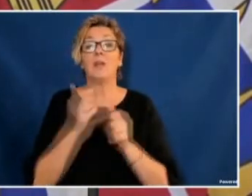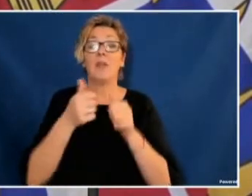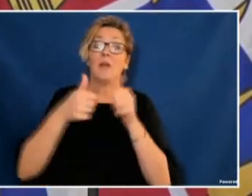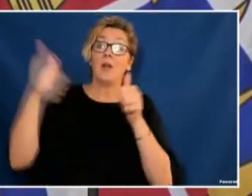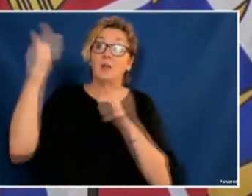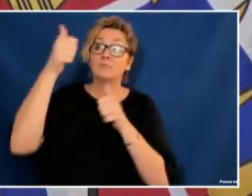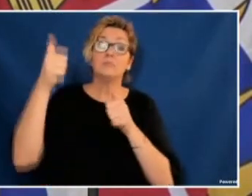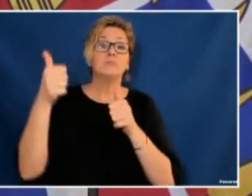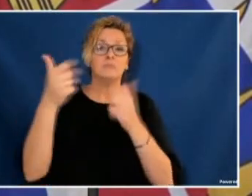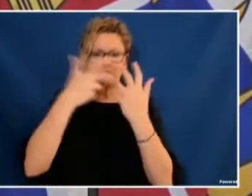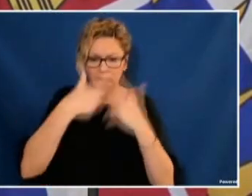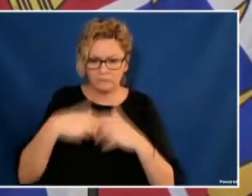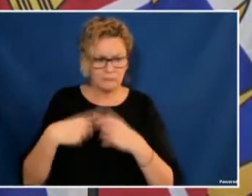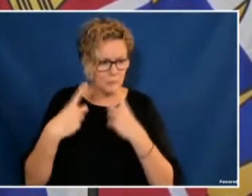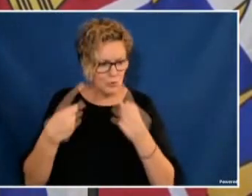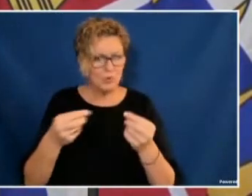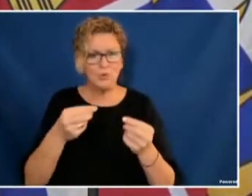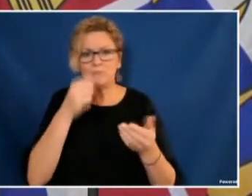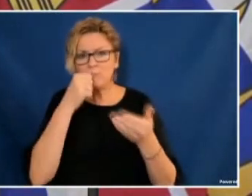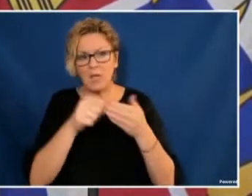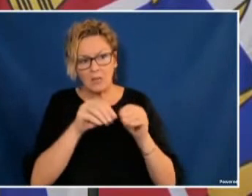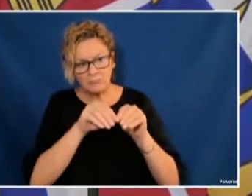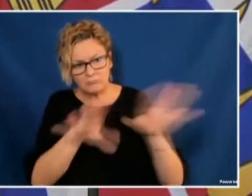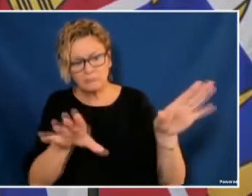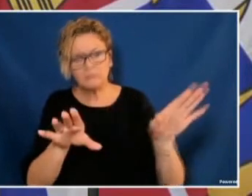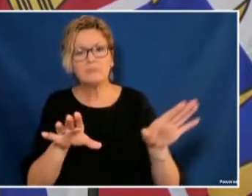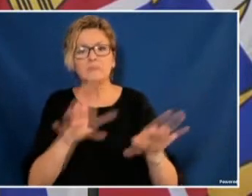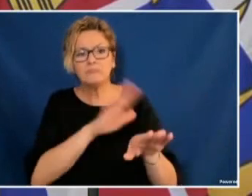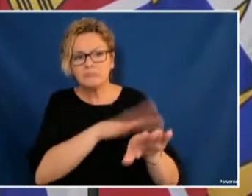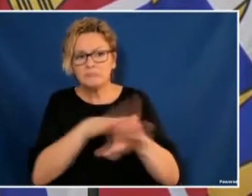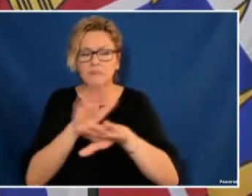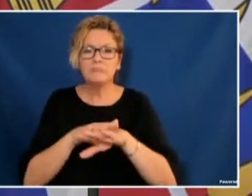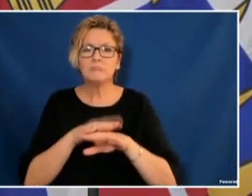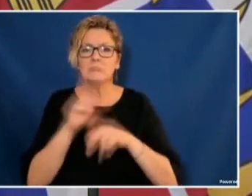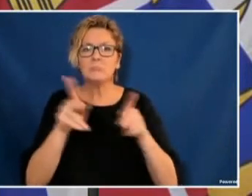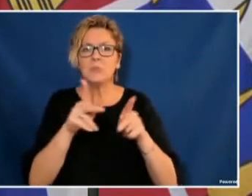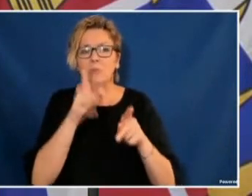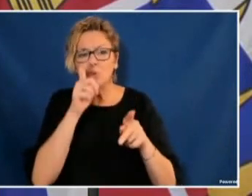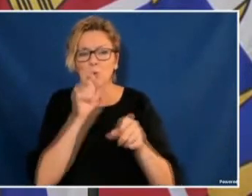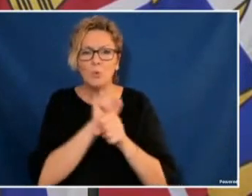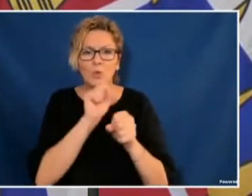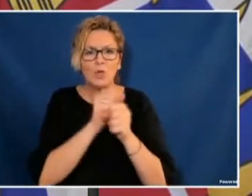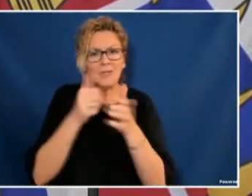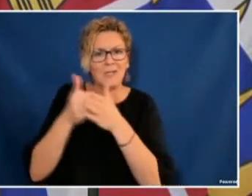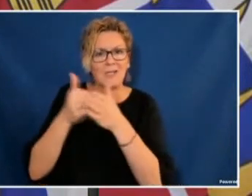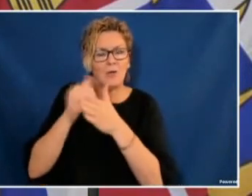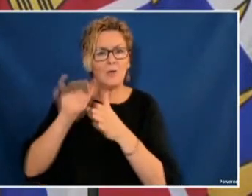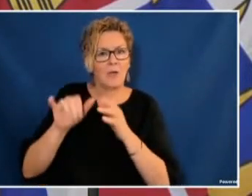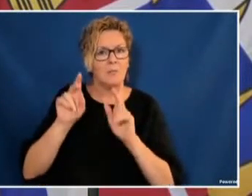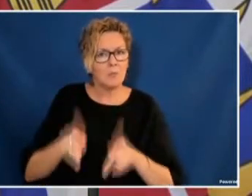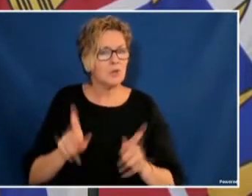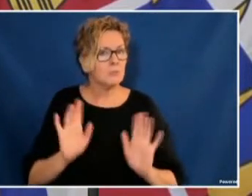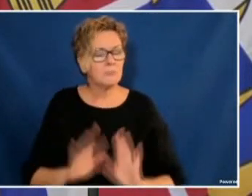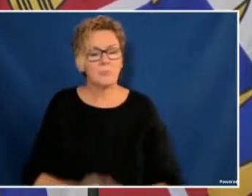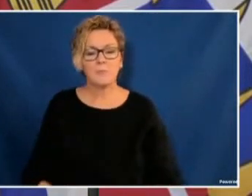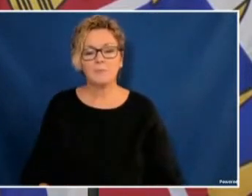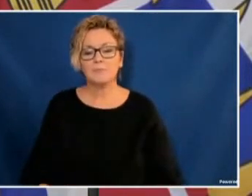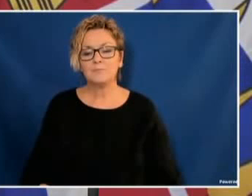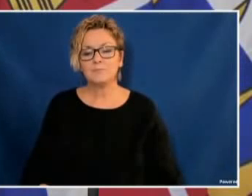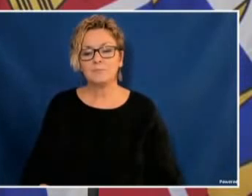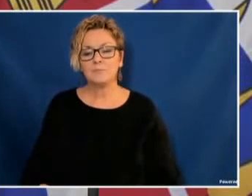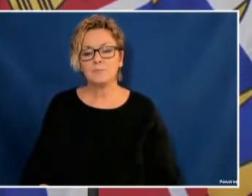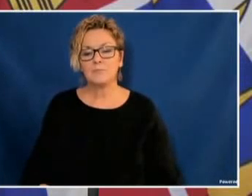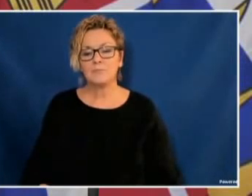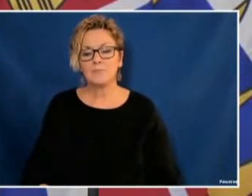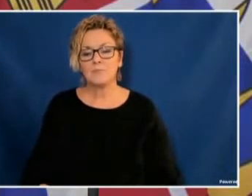in place. So I think it was handled very well, and we, of course, hope that the person is recovering